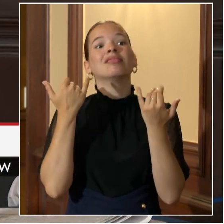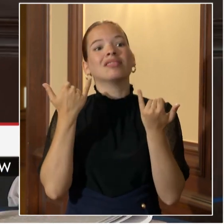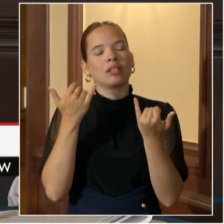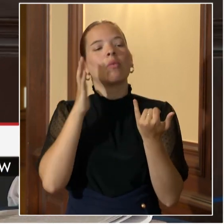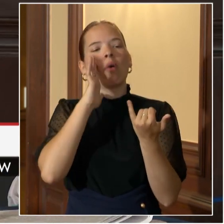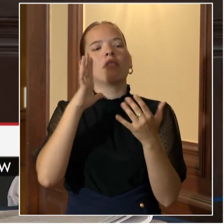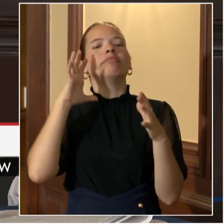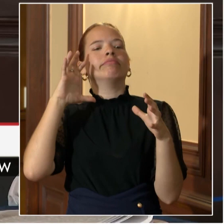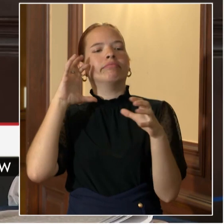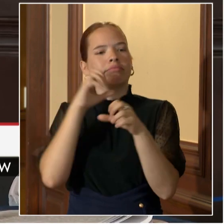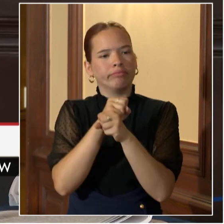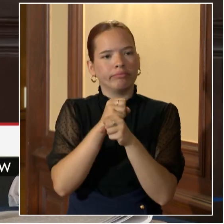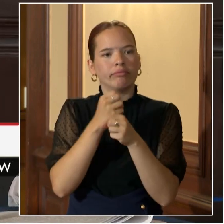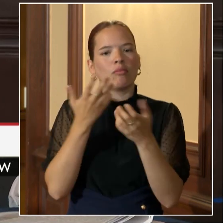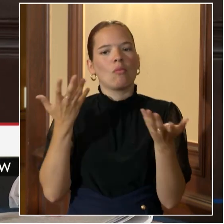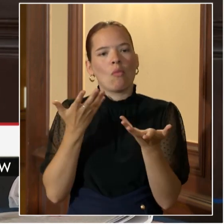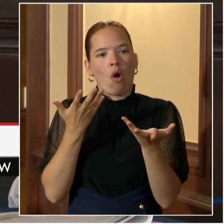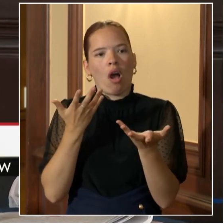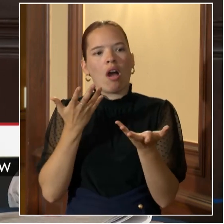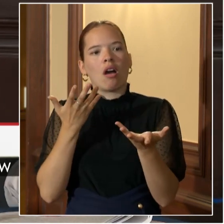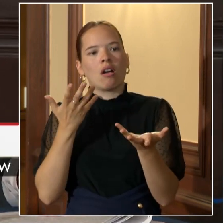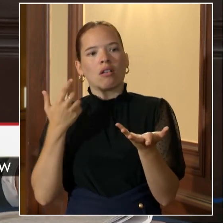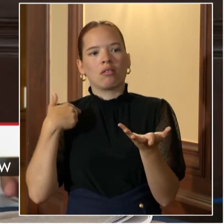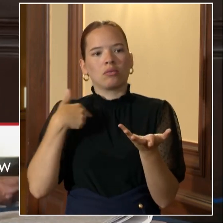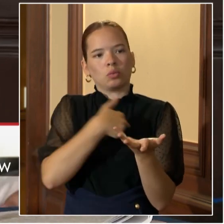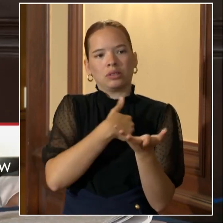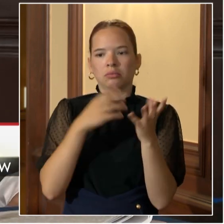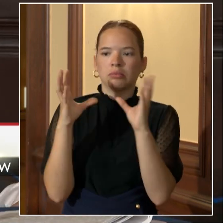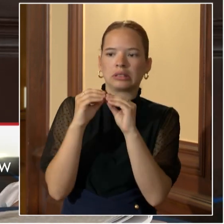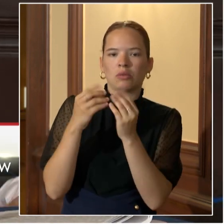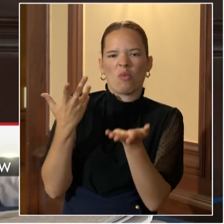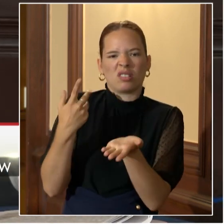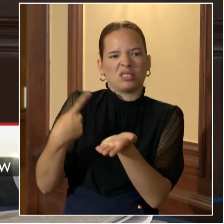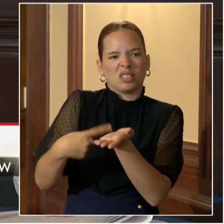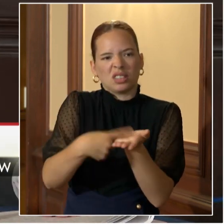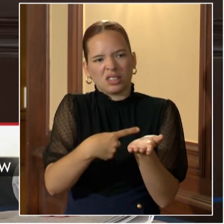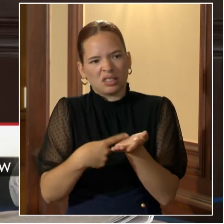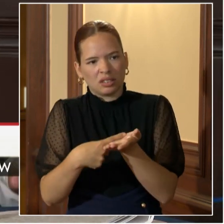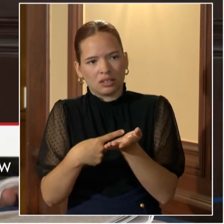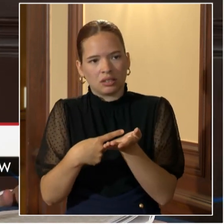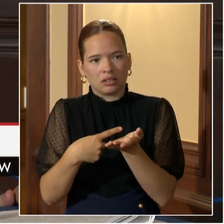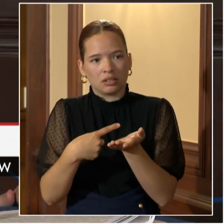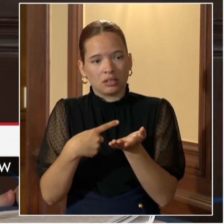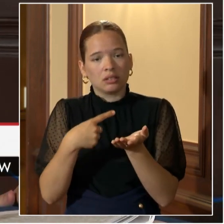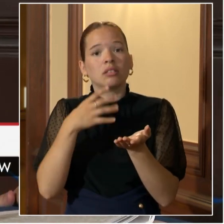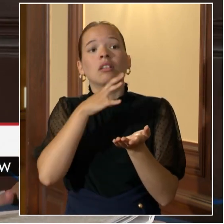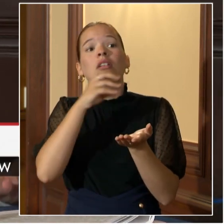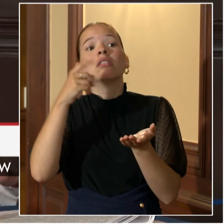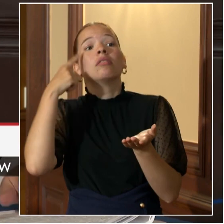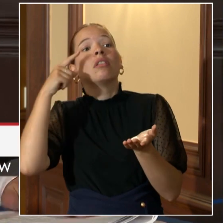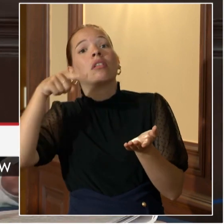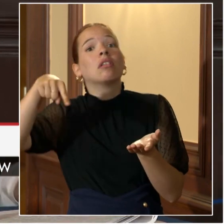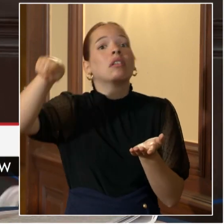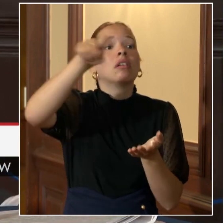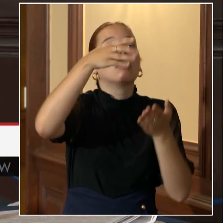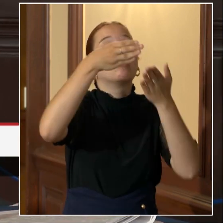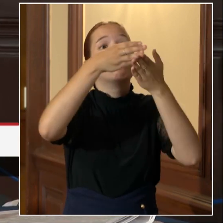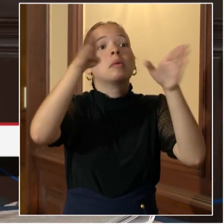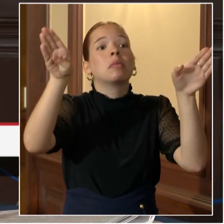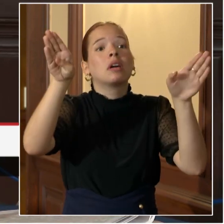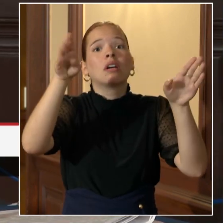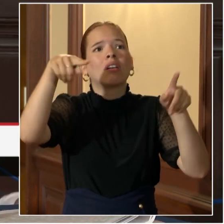public who are attending that may not be familiar with the Commission's functions and purpose. It was